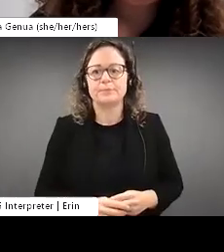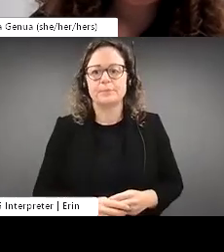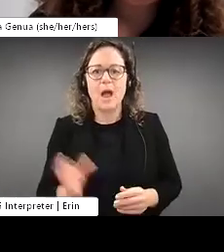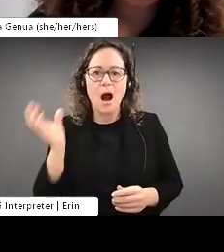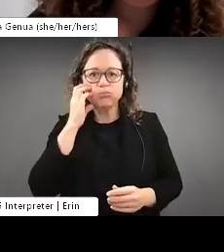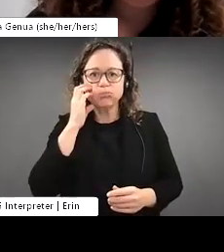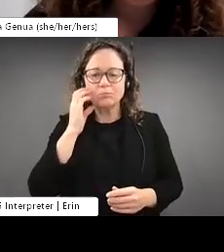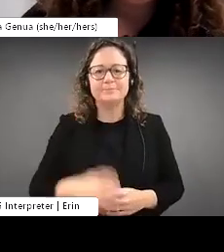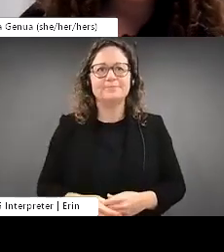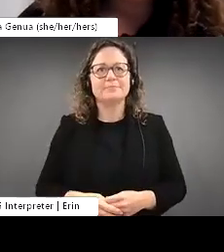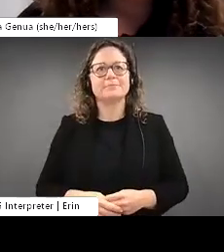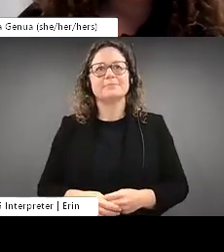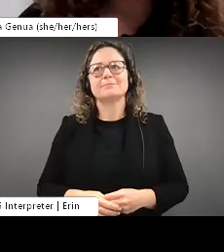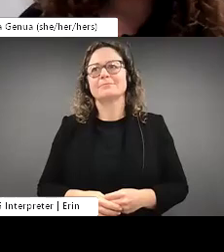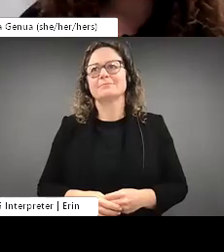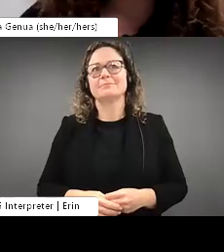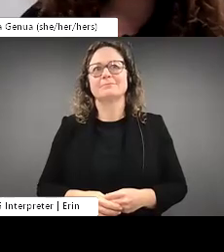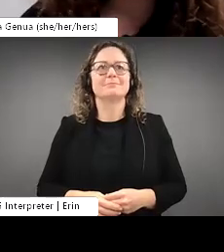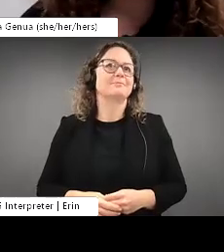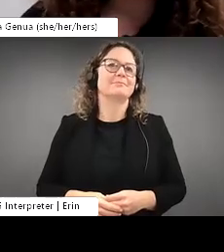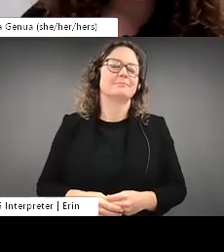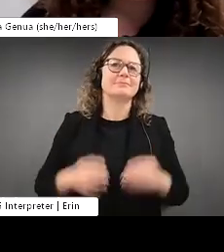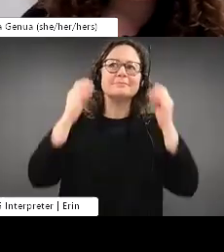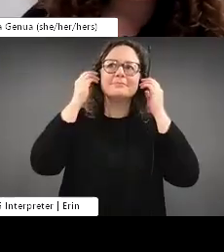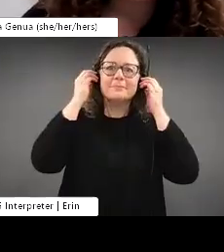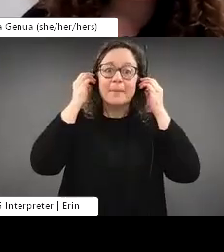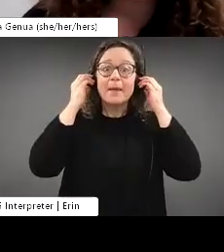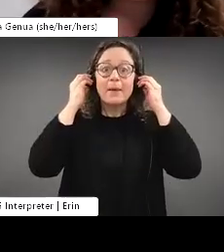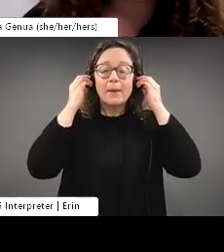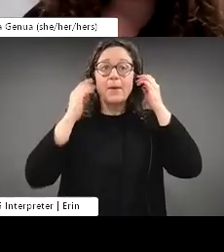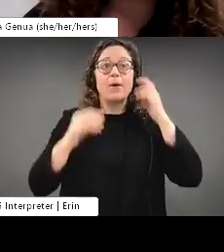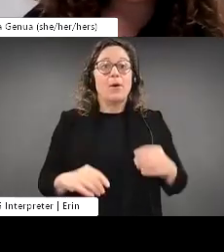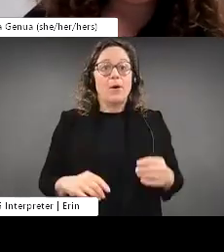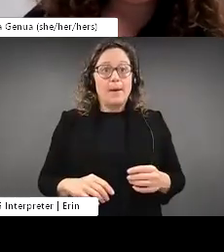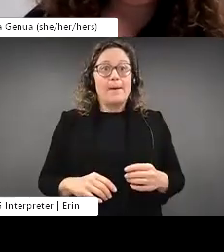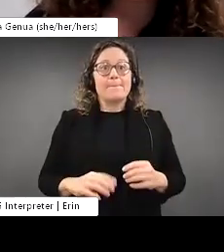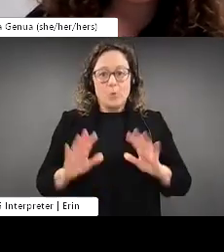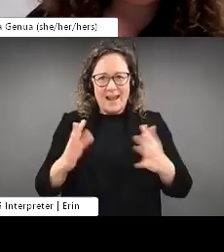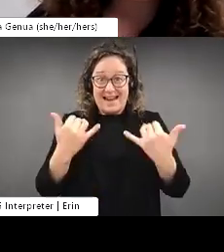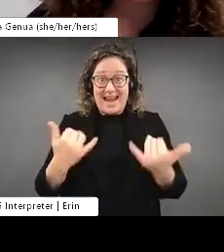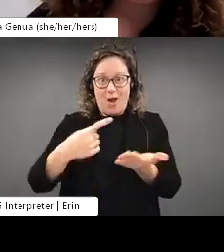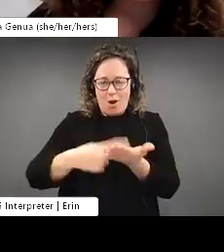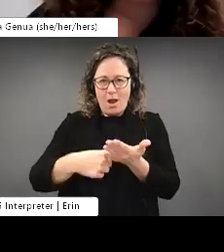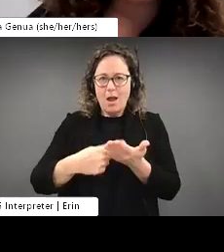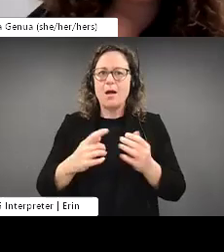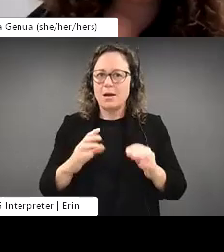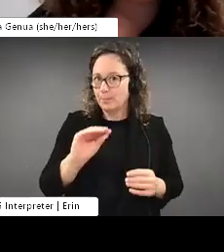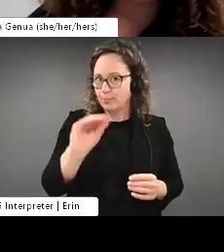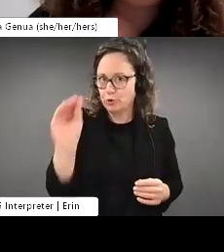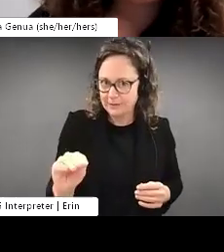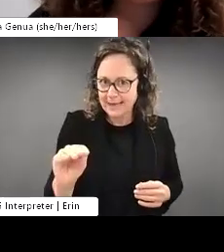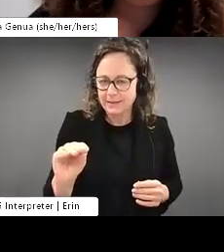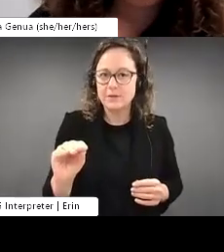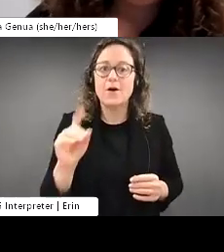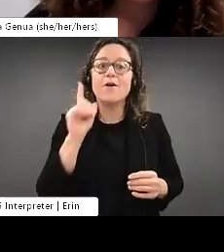Okay. So let's talk about some interest in percentages. So when we borrow money, you have to pay back the amount you borrowed plus a